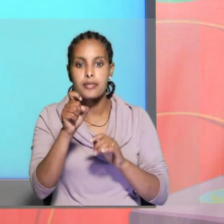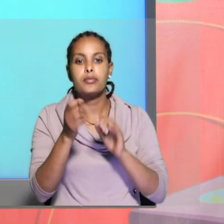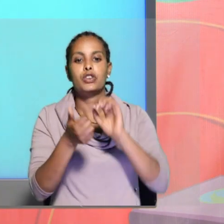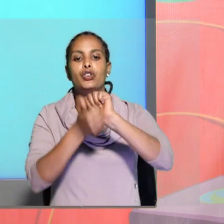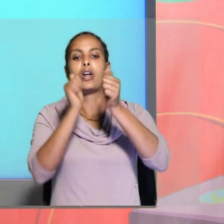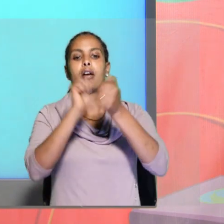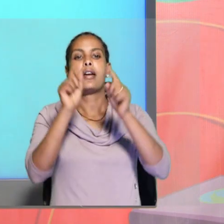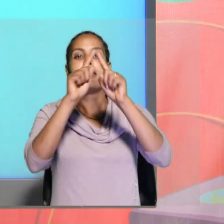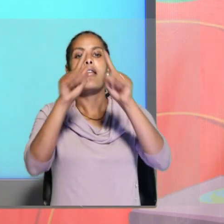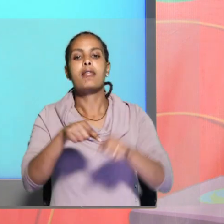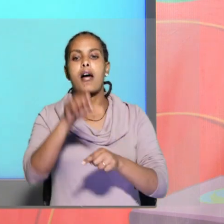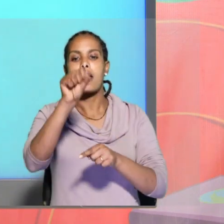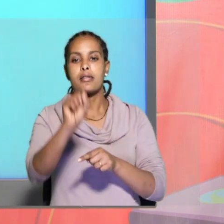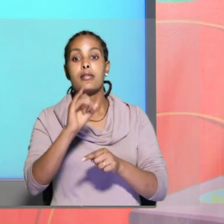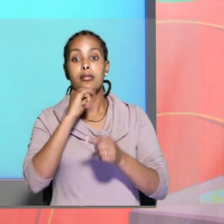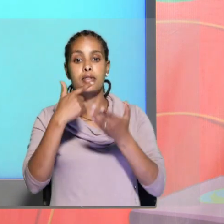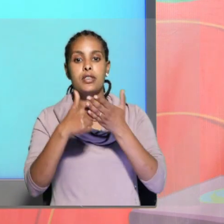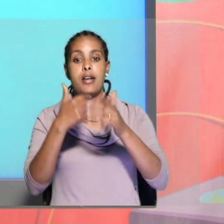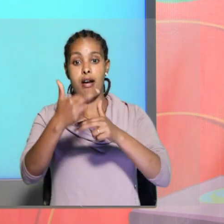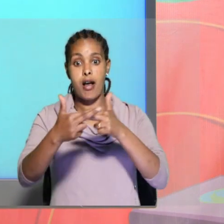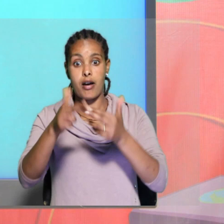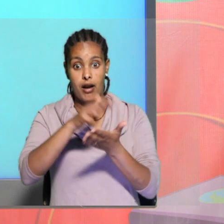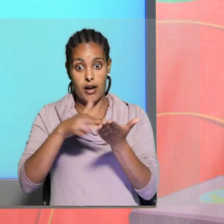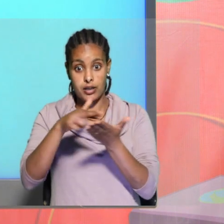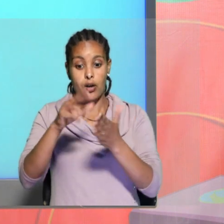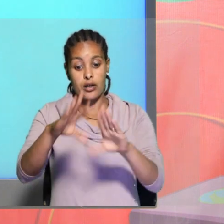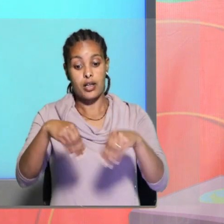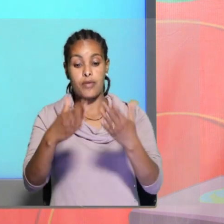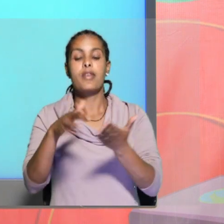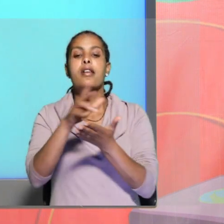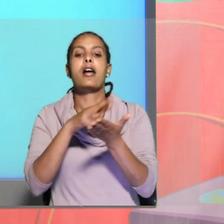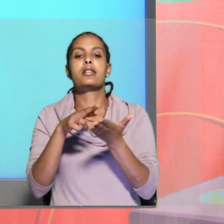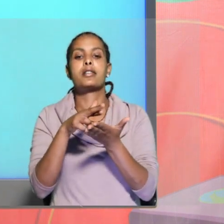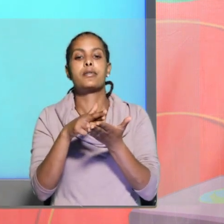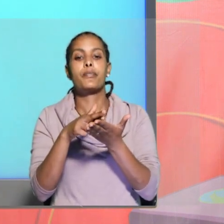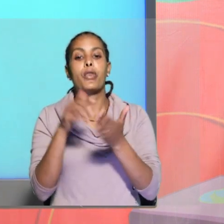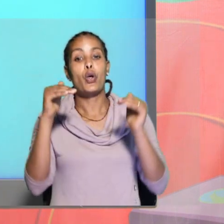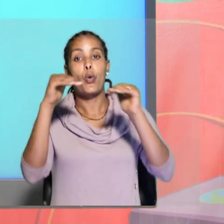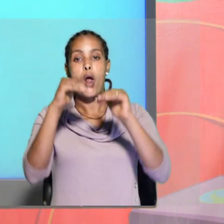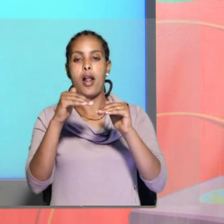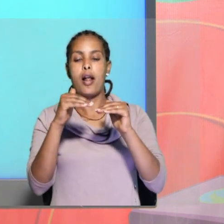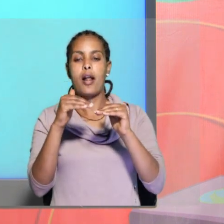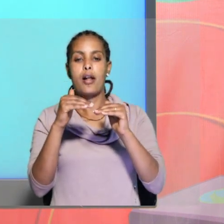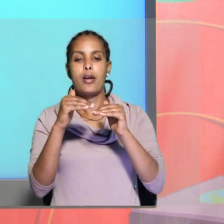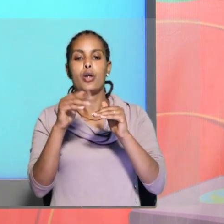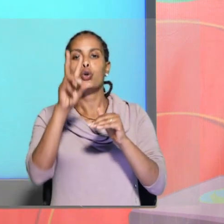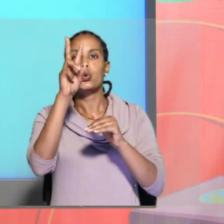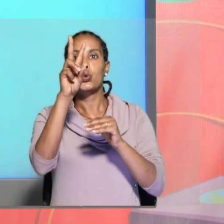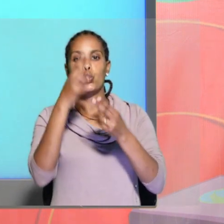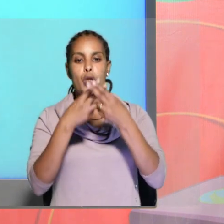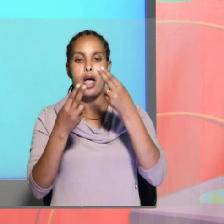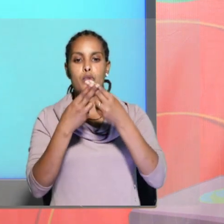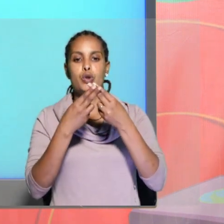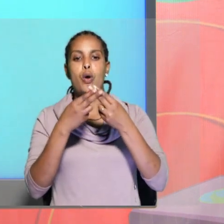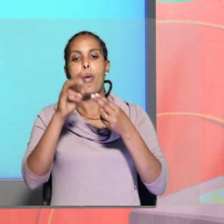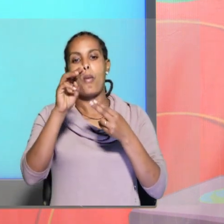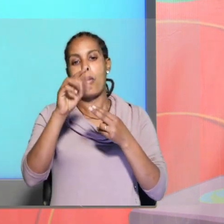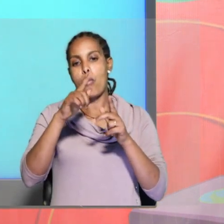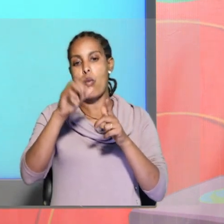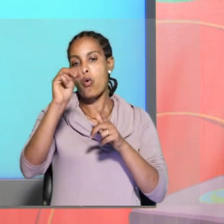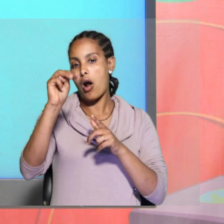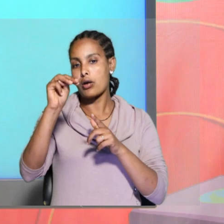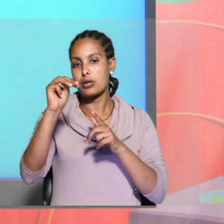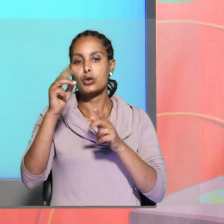entropy, delta S, for this reaction, for the given reaction, equal 2 times molar entropy of